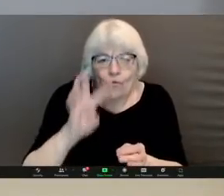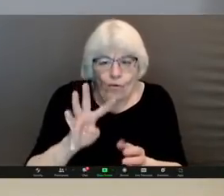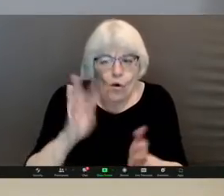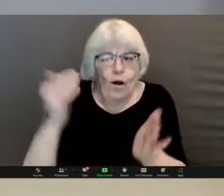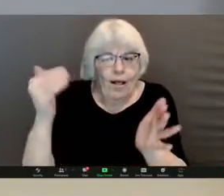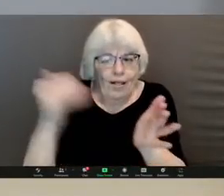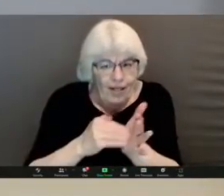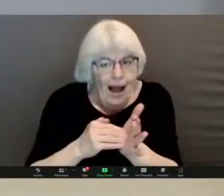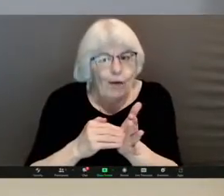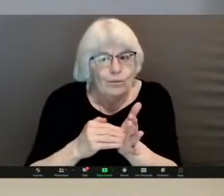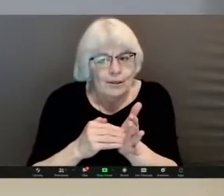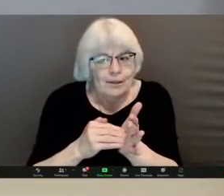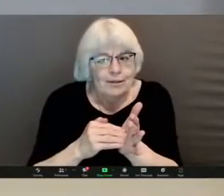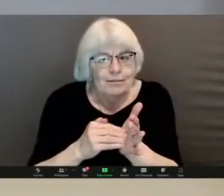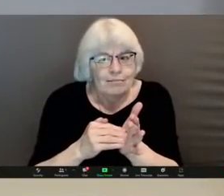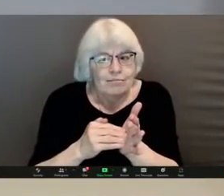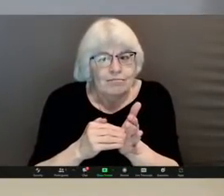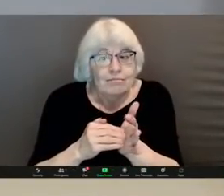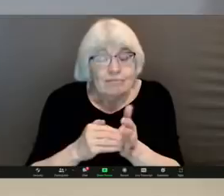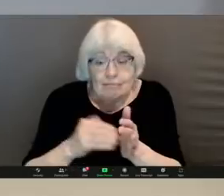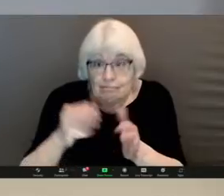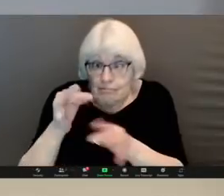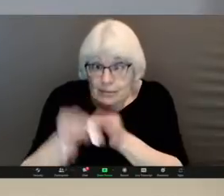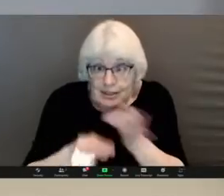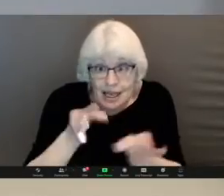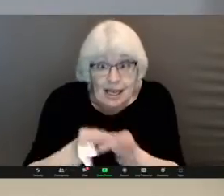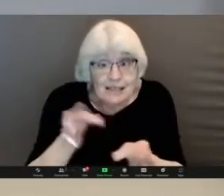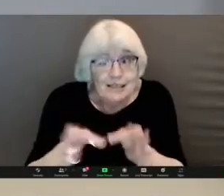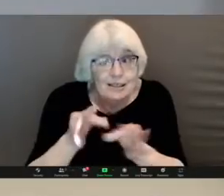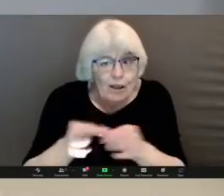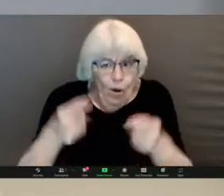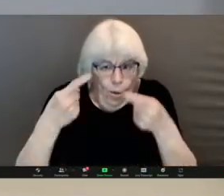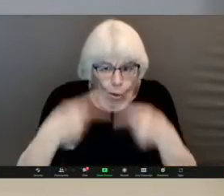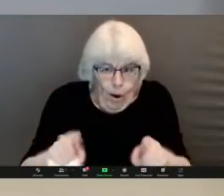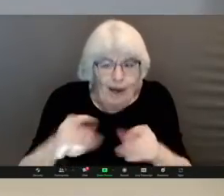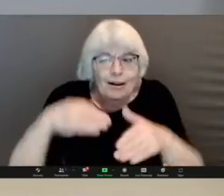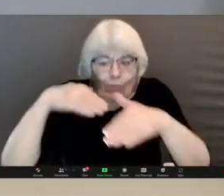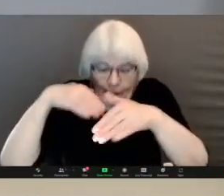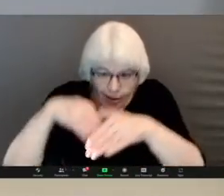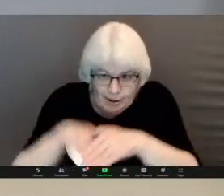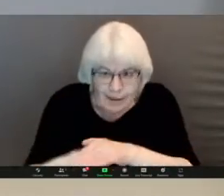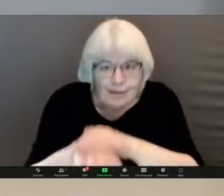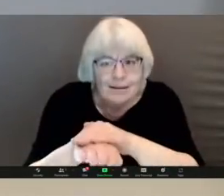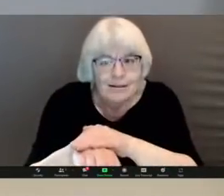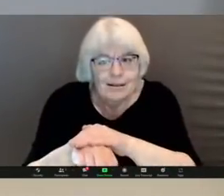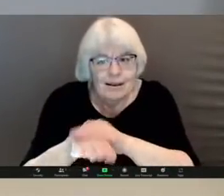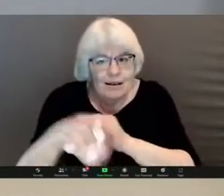started, which is an incredible number of tests.